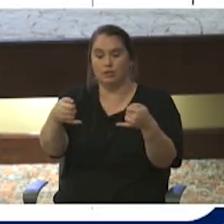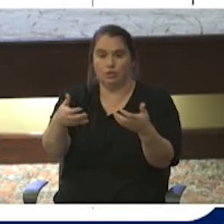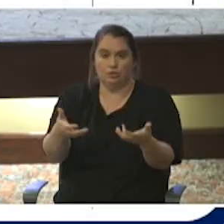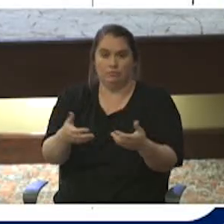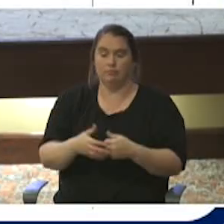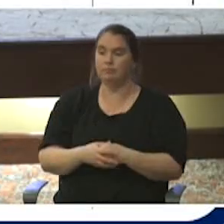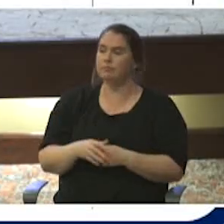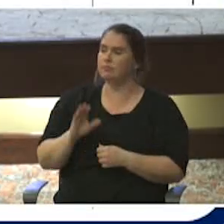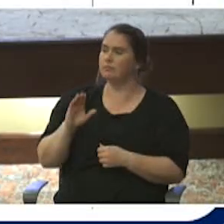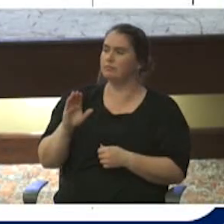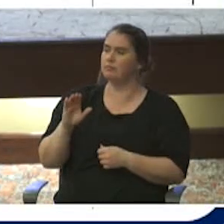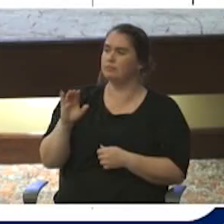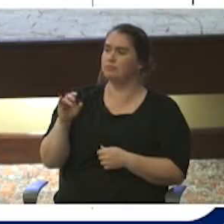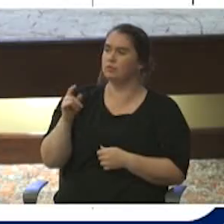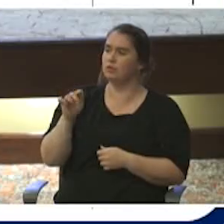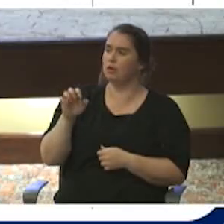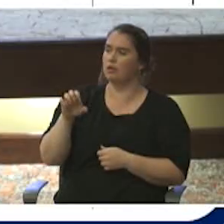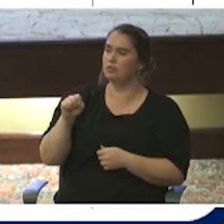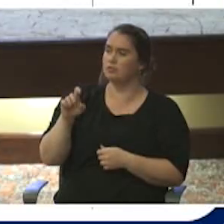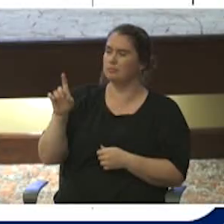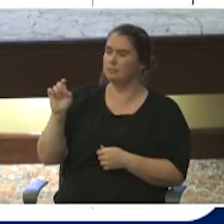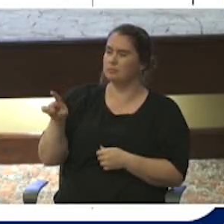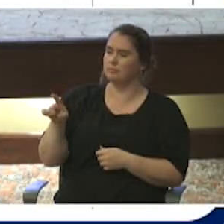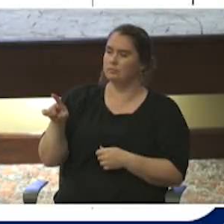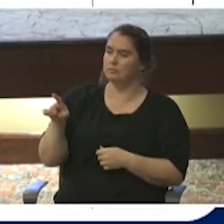So Charles, do we know,